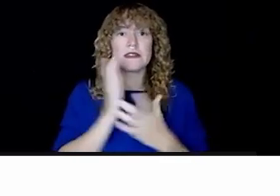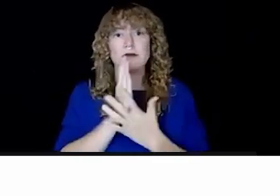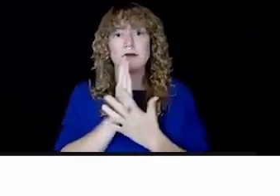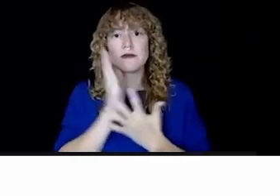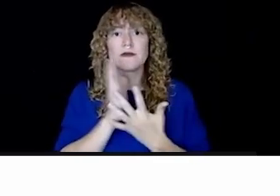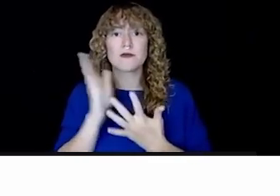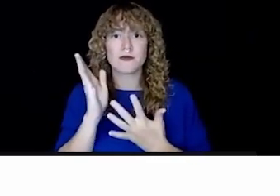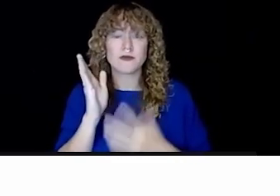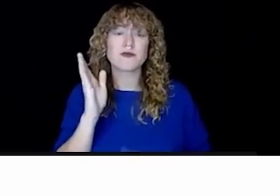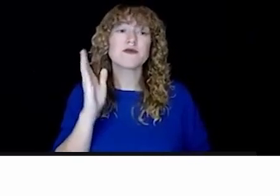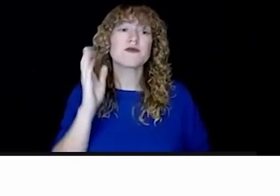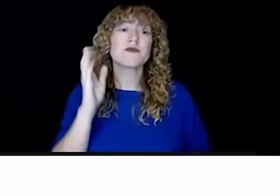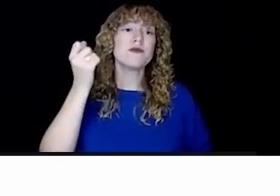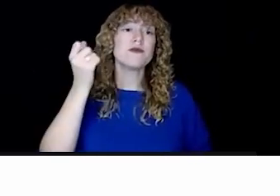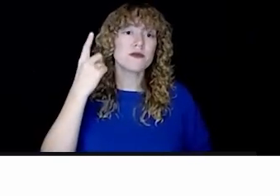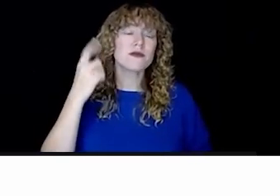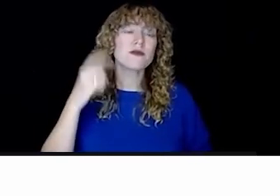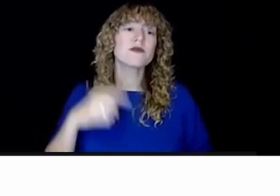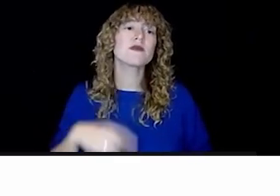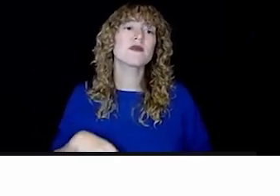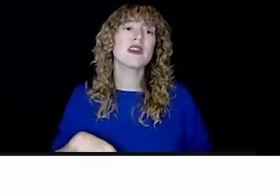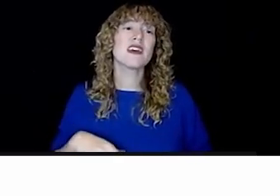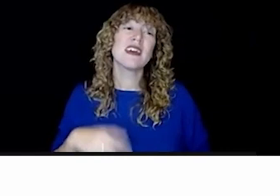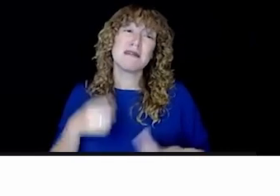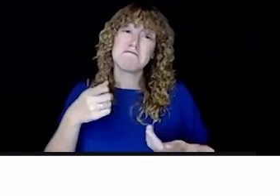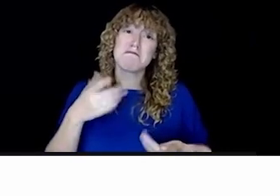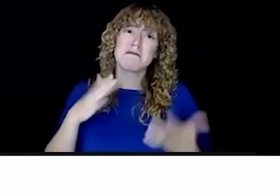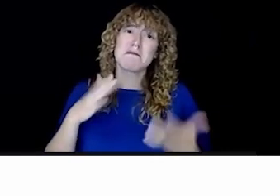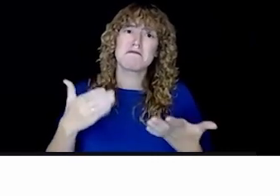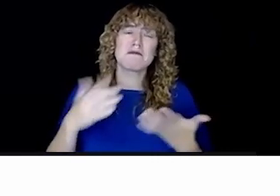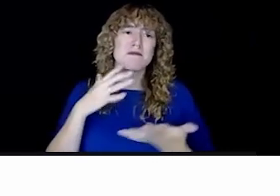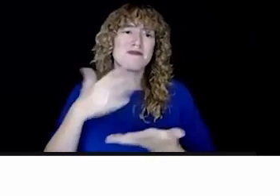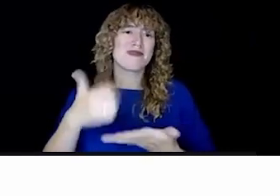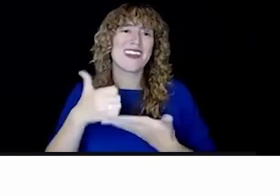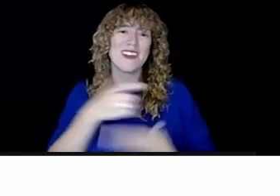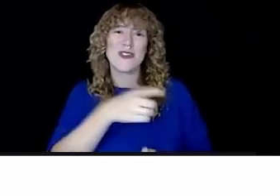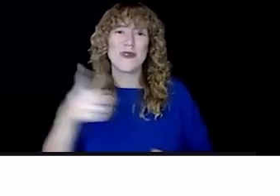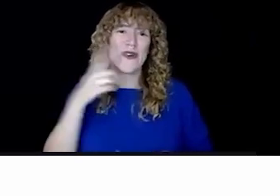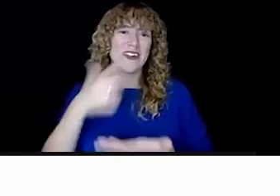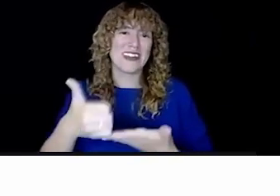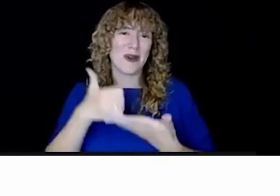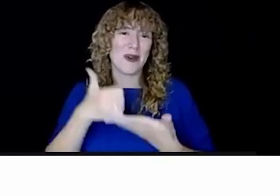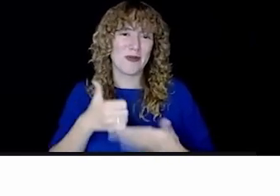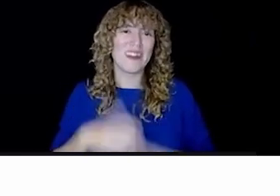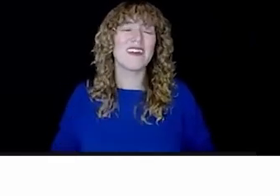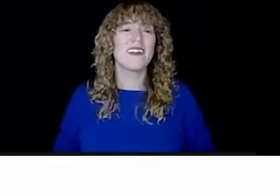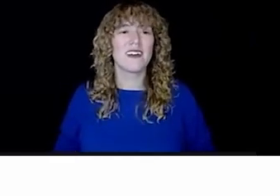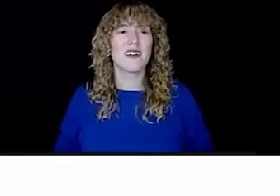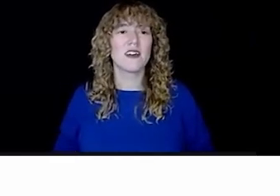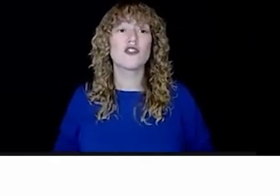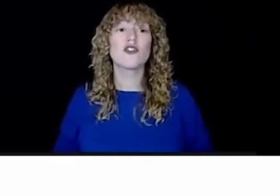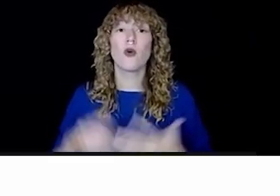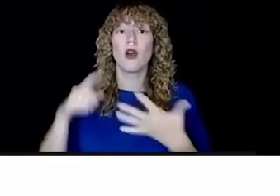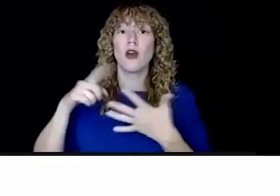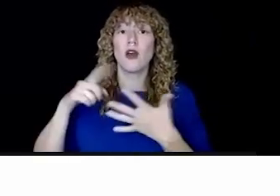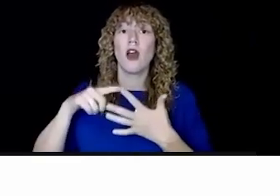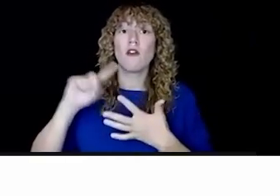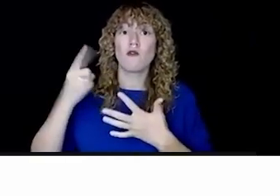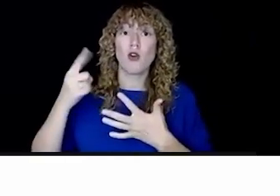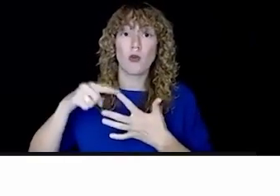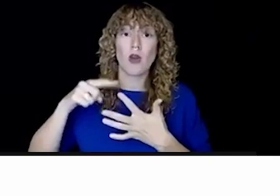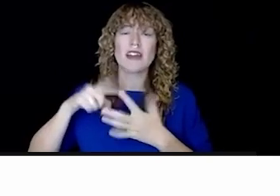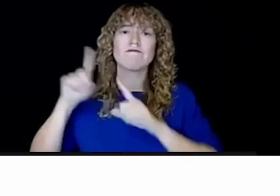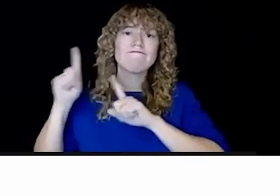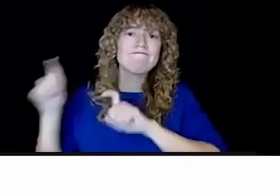will be where we can maybe get some help from all of you, but I'll explain that in a moment. So the first will be the surveys and interviews with